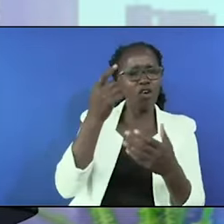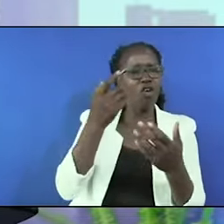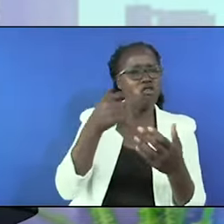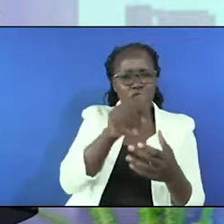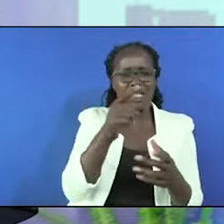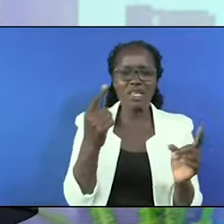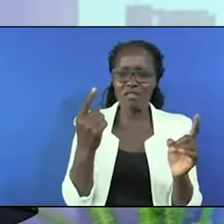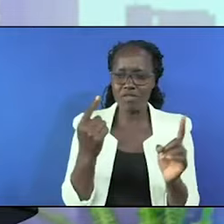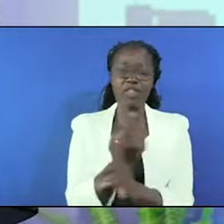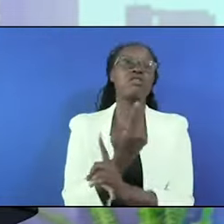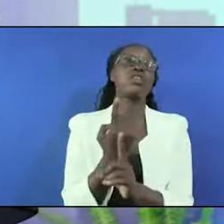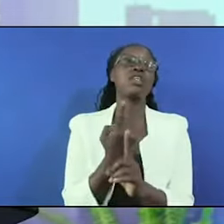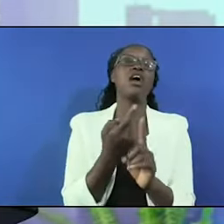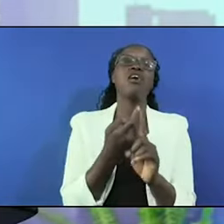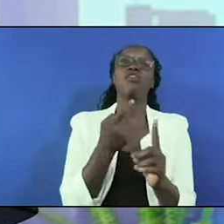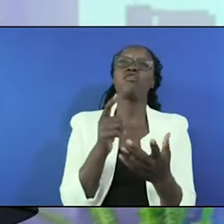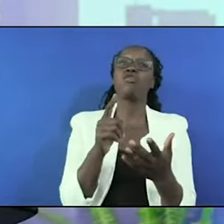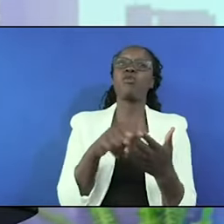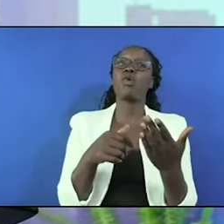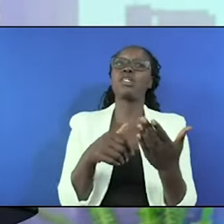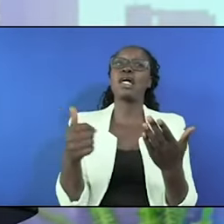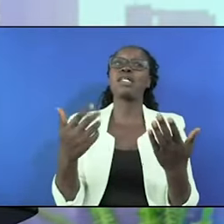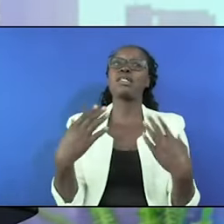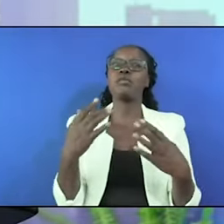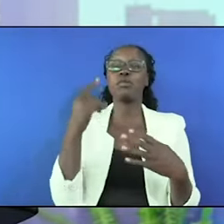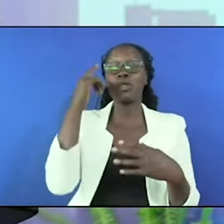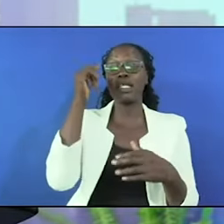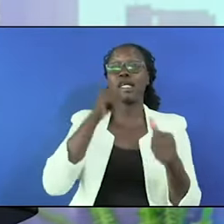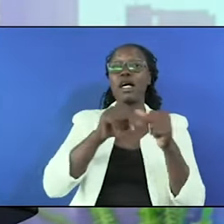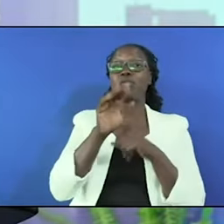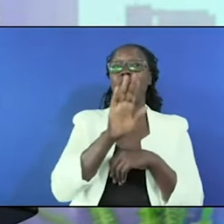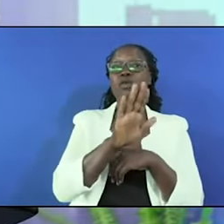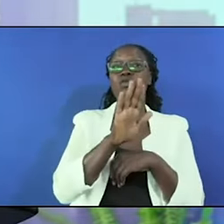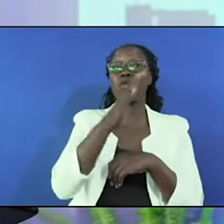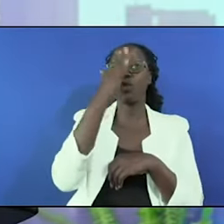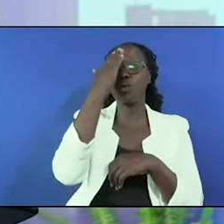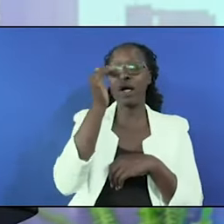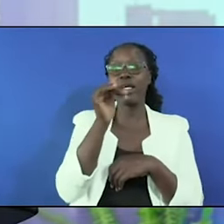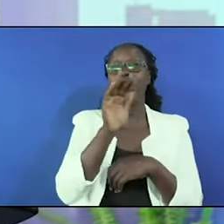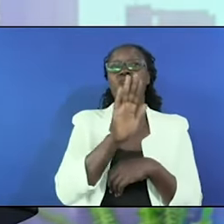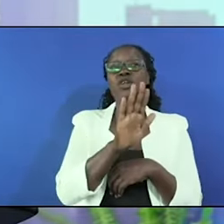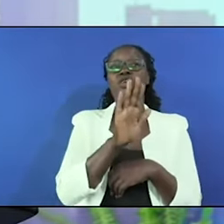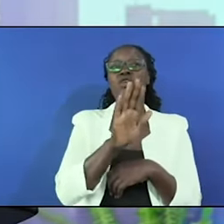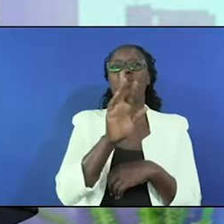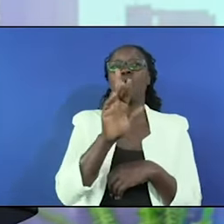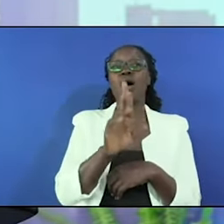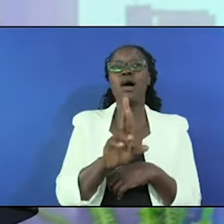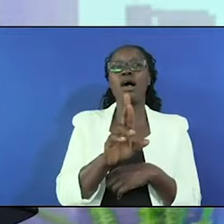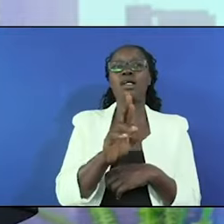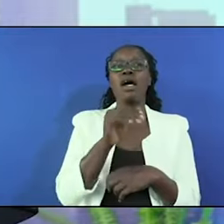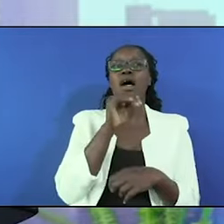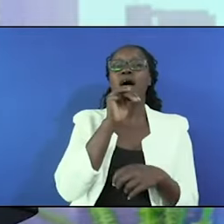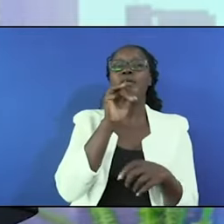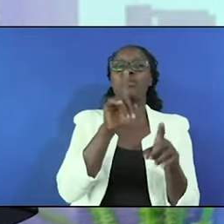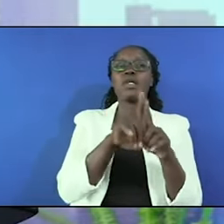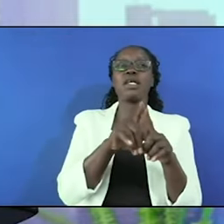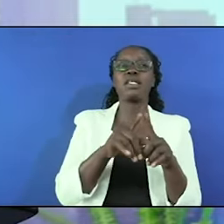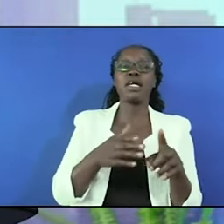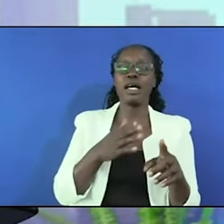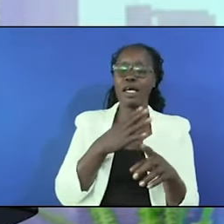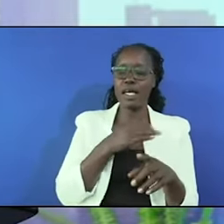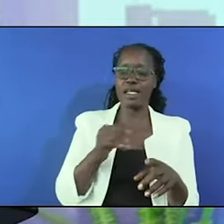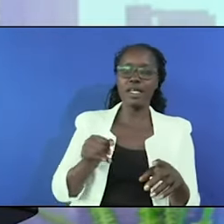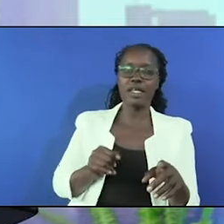yourself differently from what other people are thinking about you, because you are a brother and